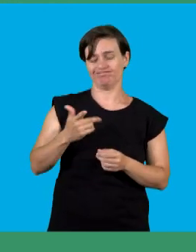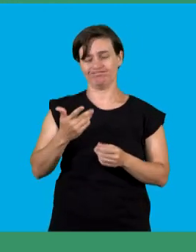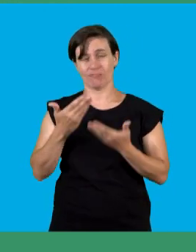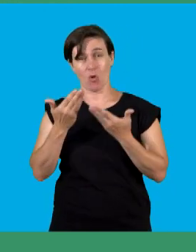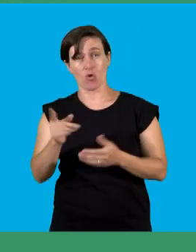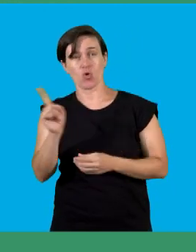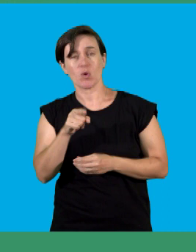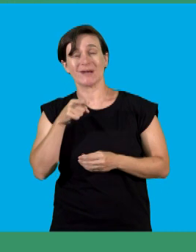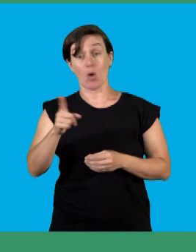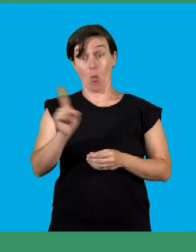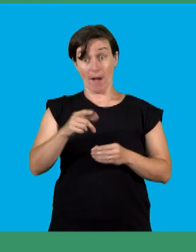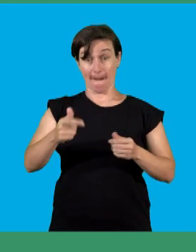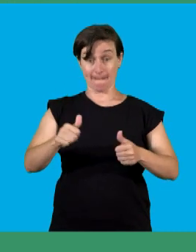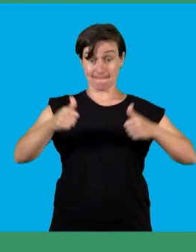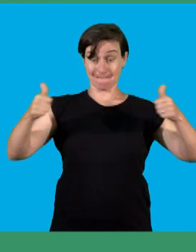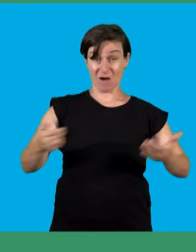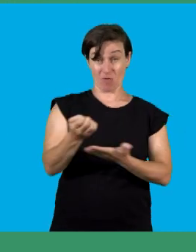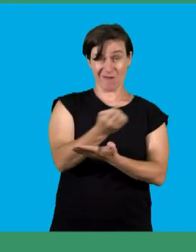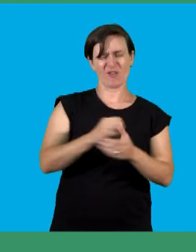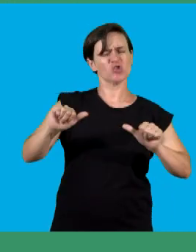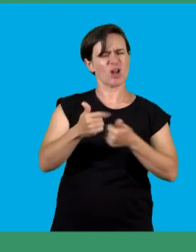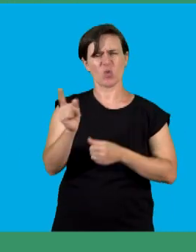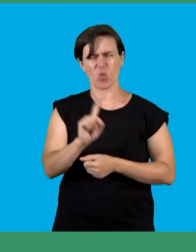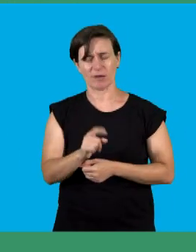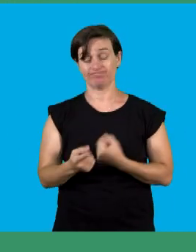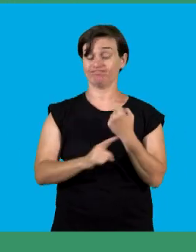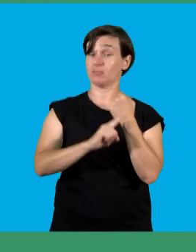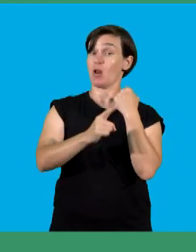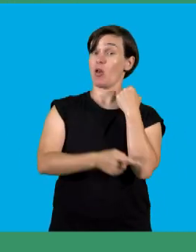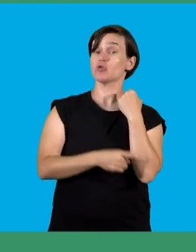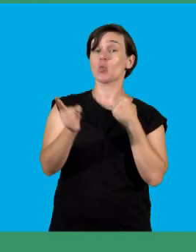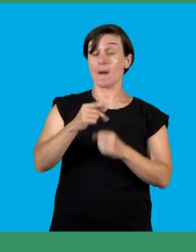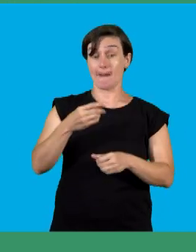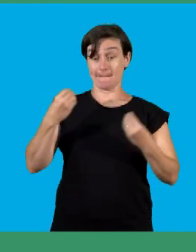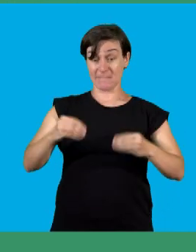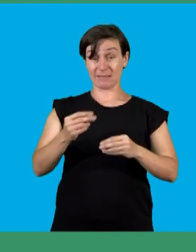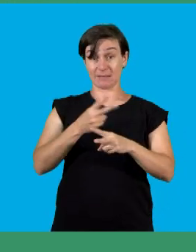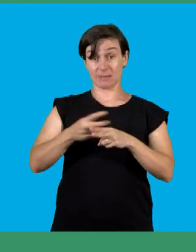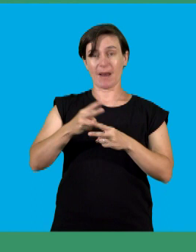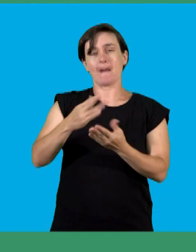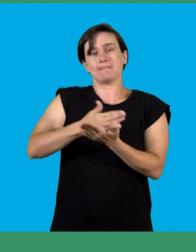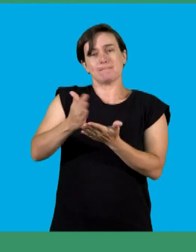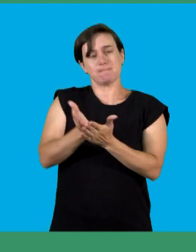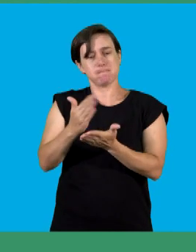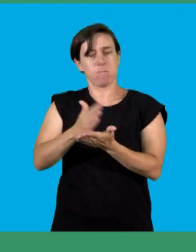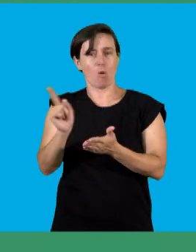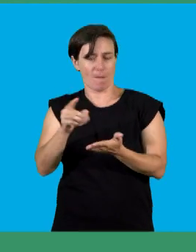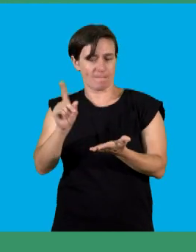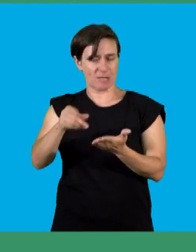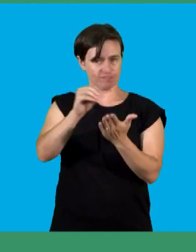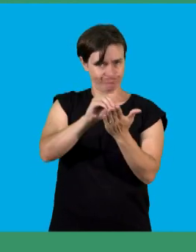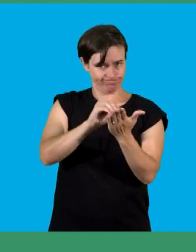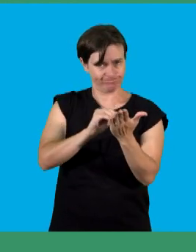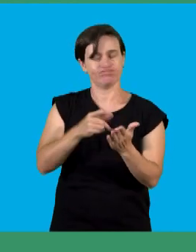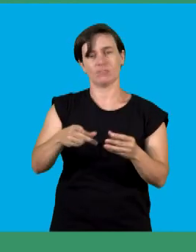of the macro environment. And then lastly, we'll be looking at the components of a business plan.